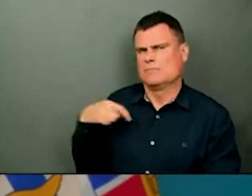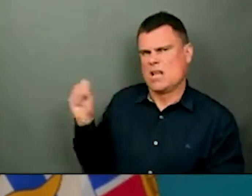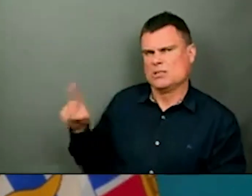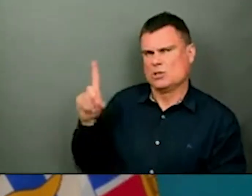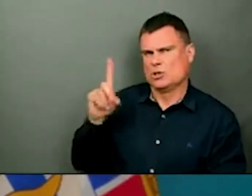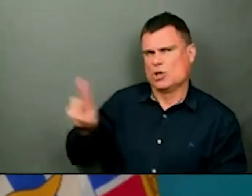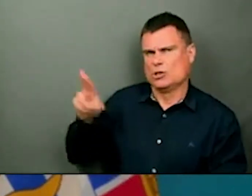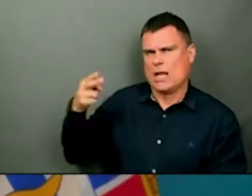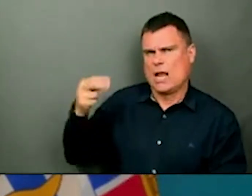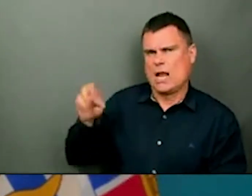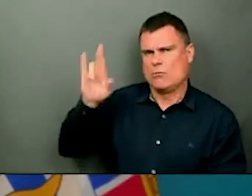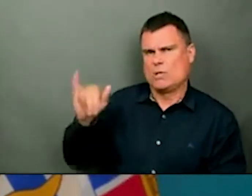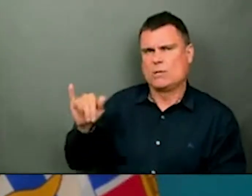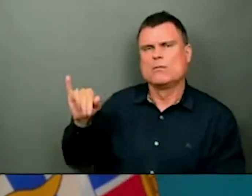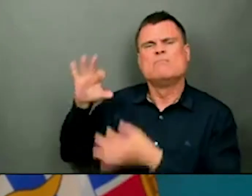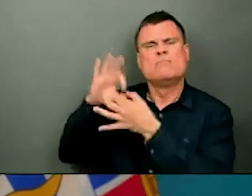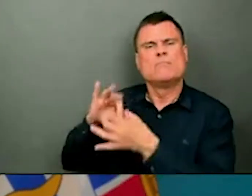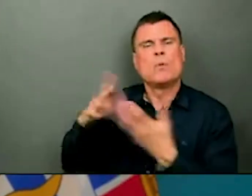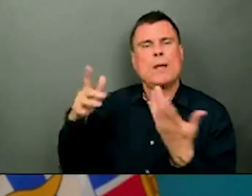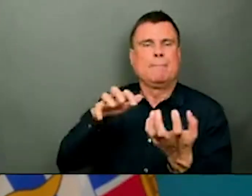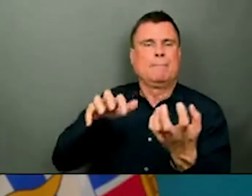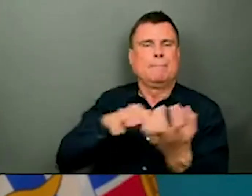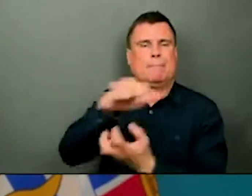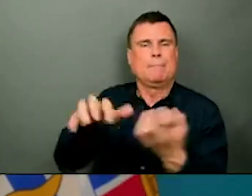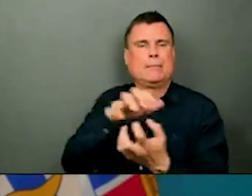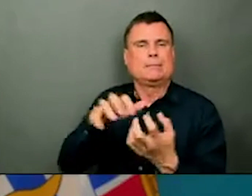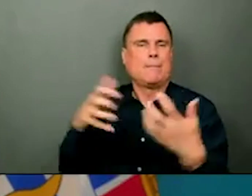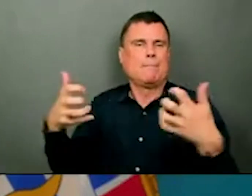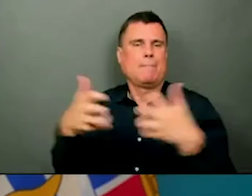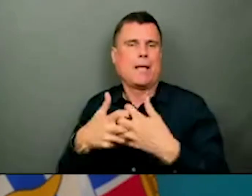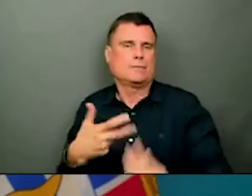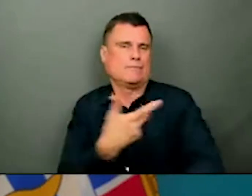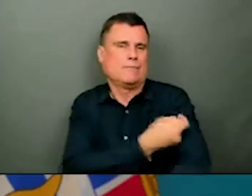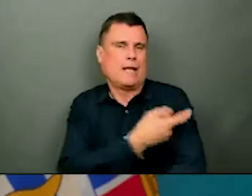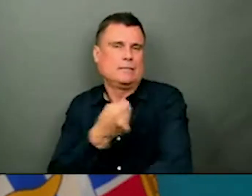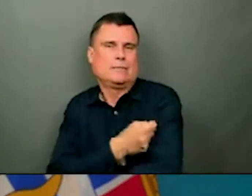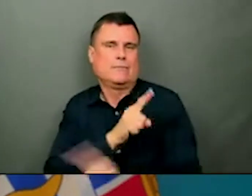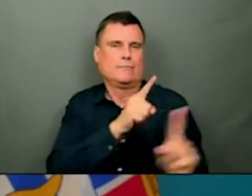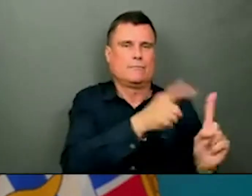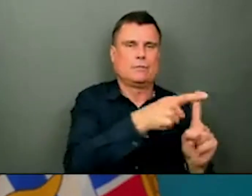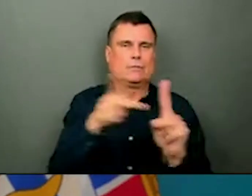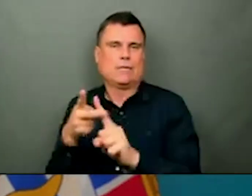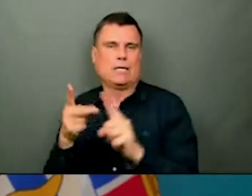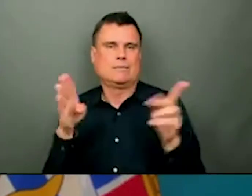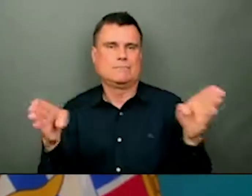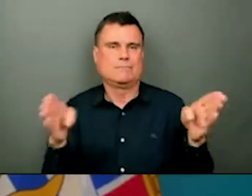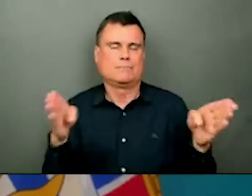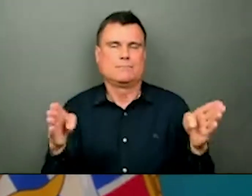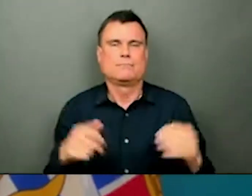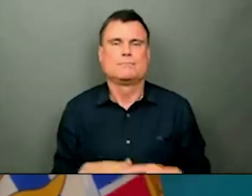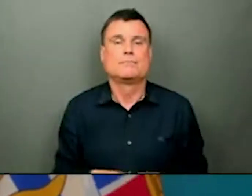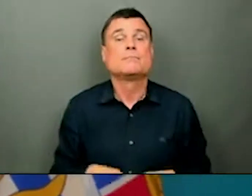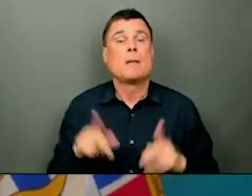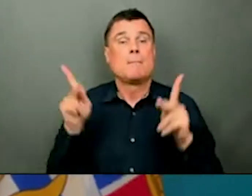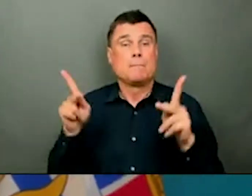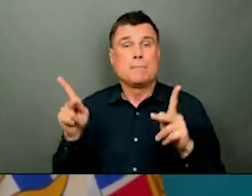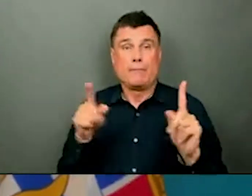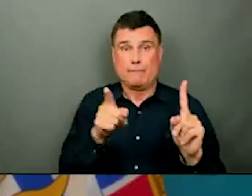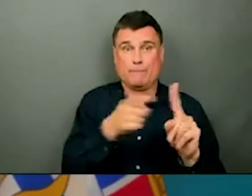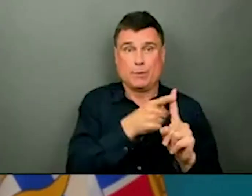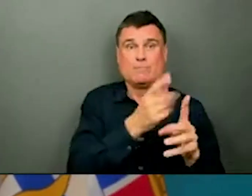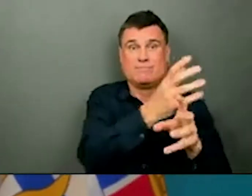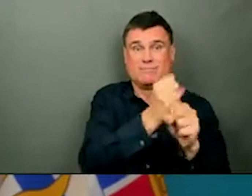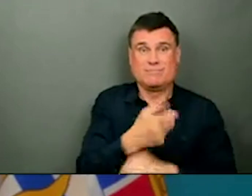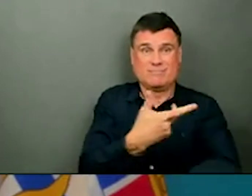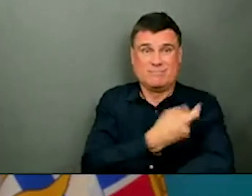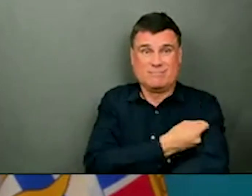vaccines. When do you expect British Columbians, those who have had the AstraZeneca or Covishield for their first shot, when will they have a clear